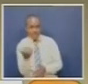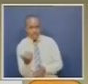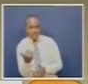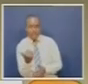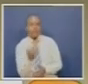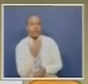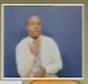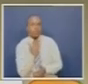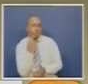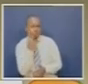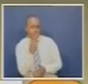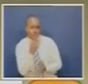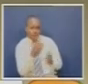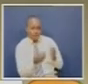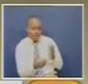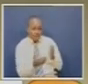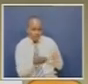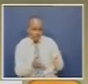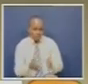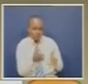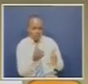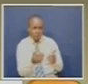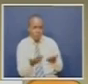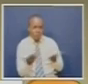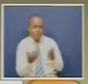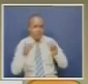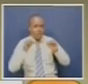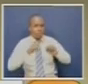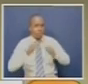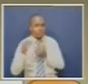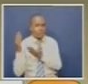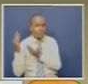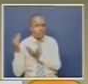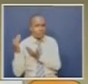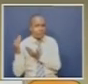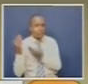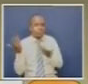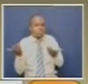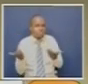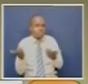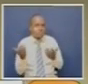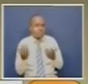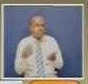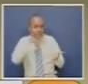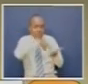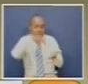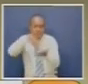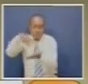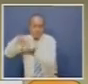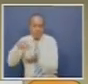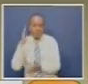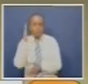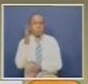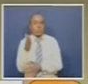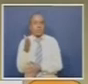looking at a formation where they possibly expect that they could actually all run, and that they